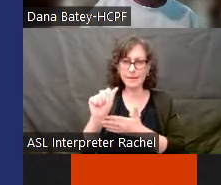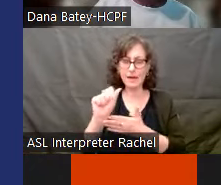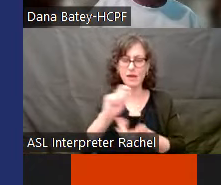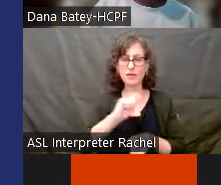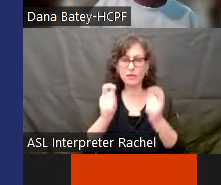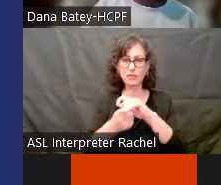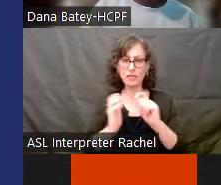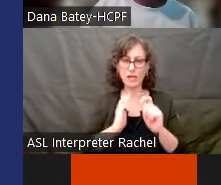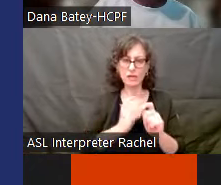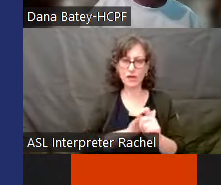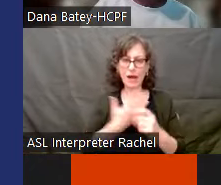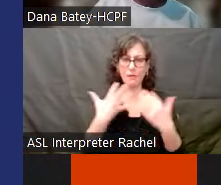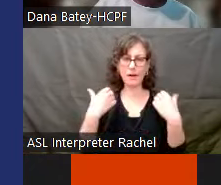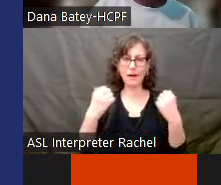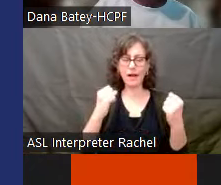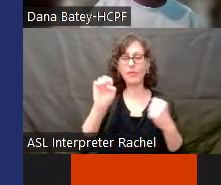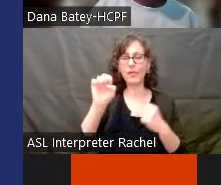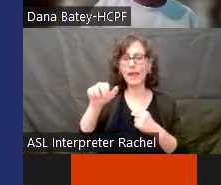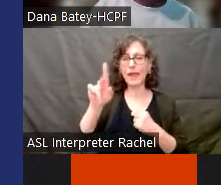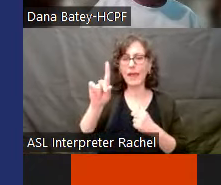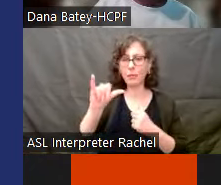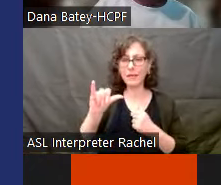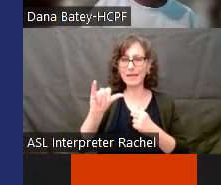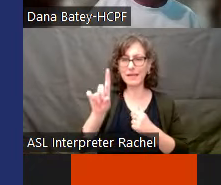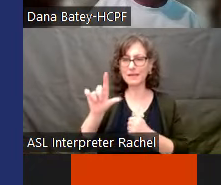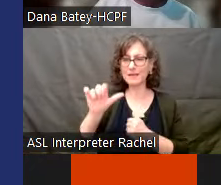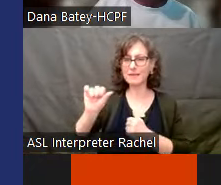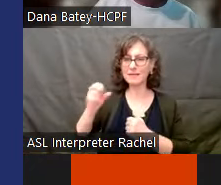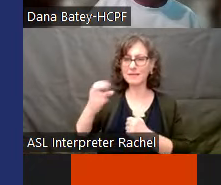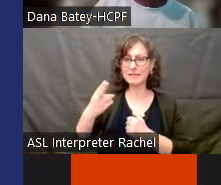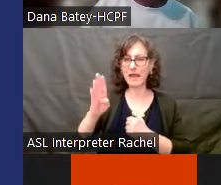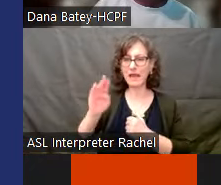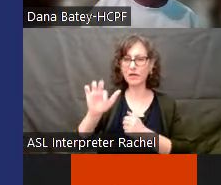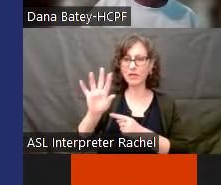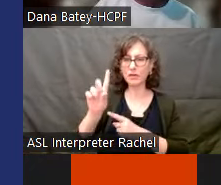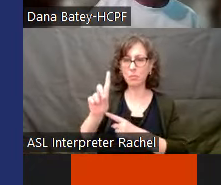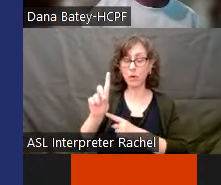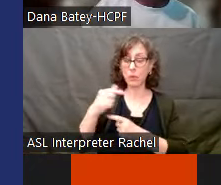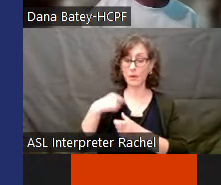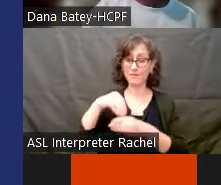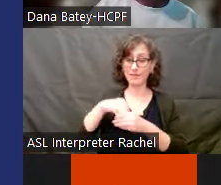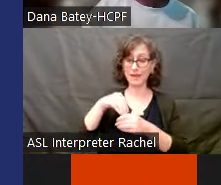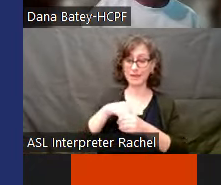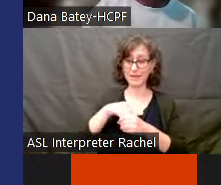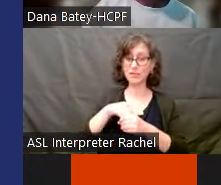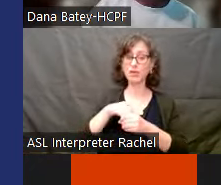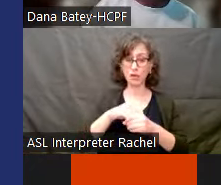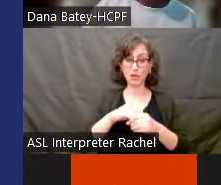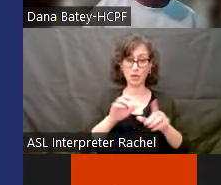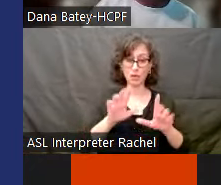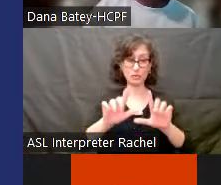equity dashboard. We are trying to make sure that we take our internal dashboard, as you know, Dana, and make it